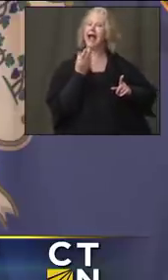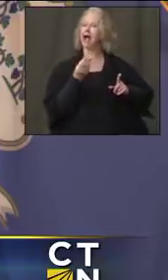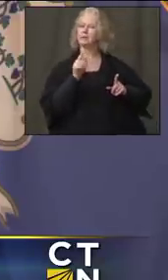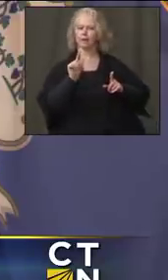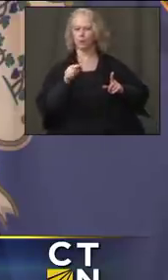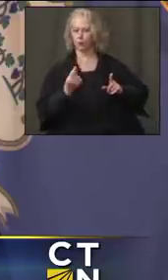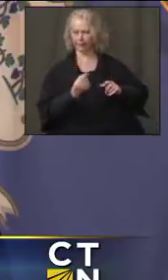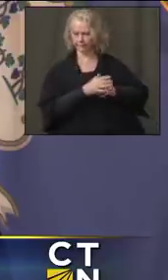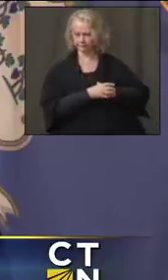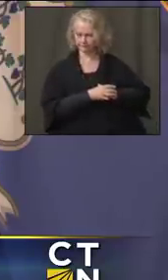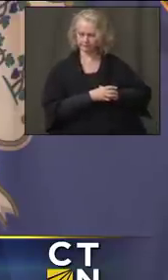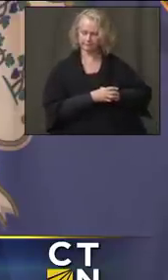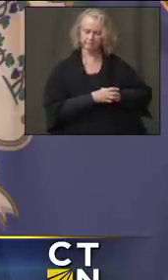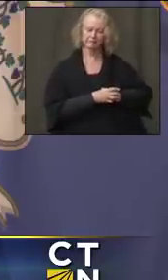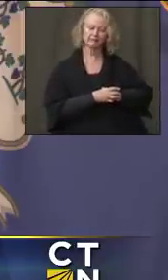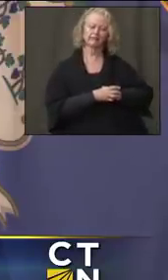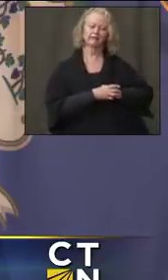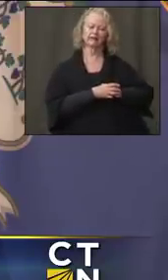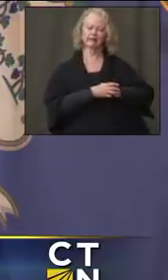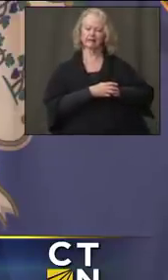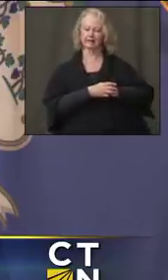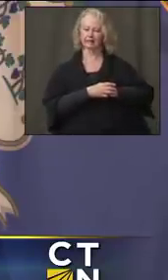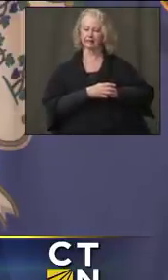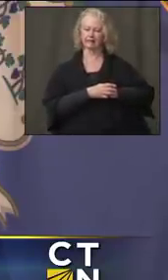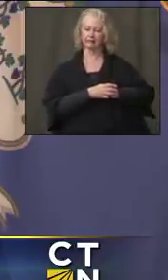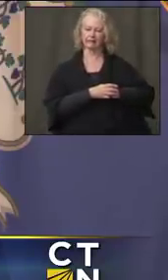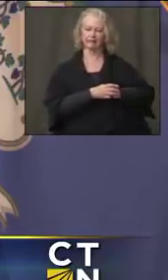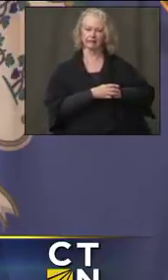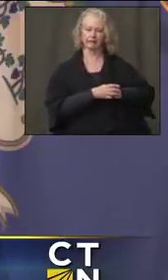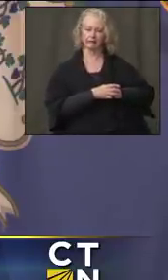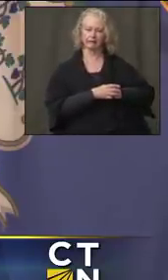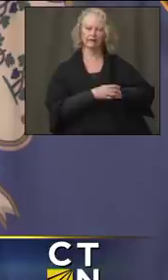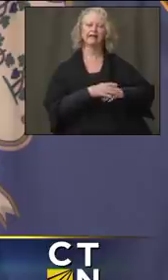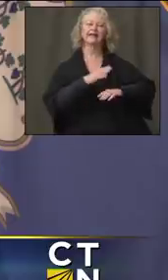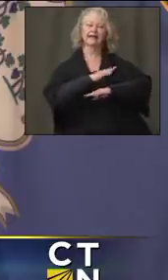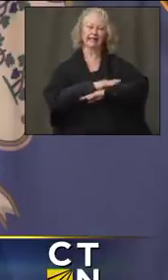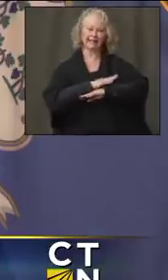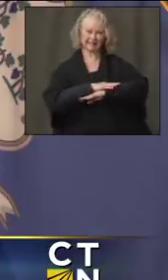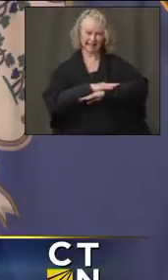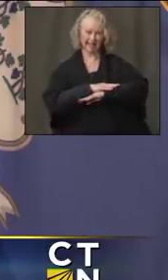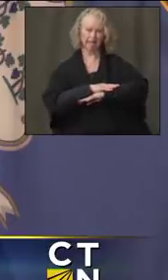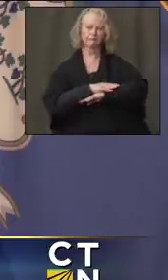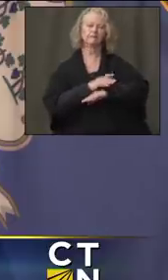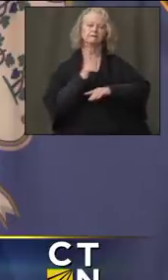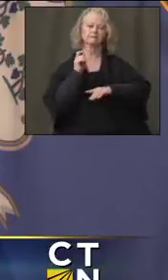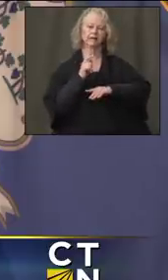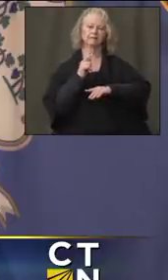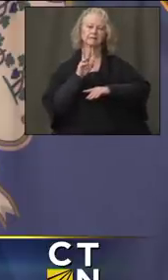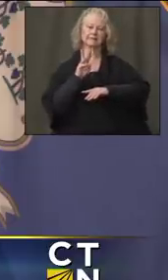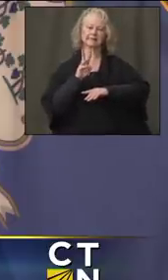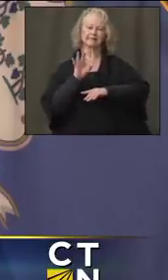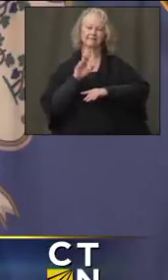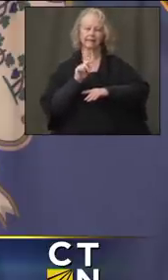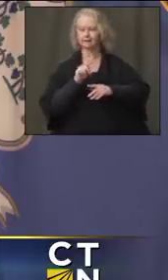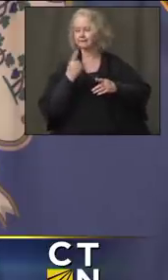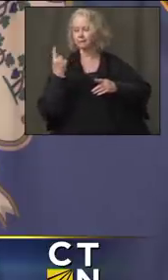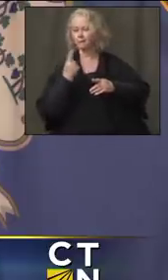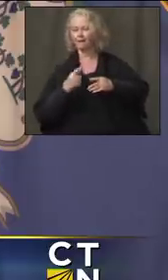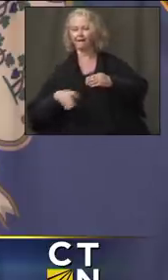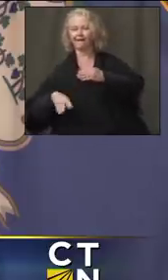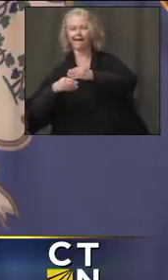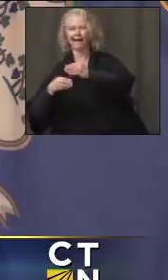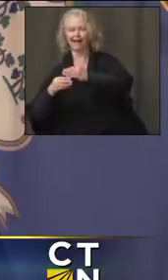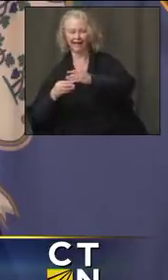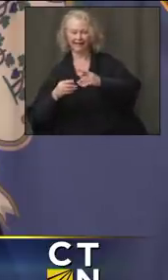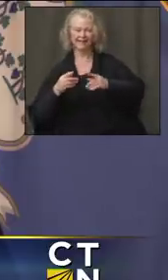only. Tables are going to be 6 feet apart. Somebody's bouncing